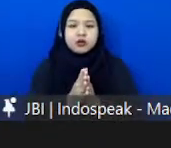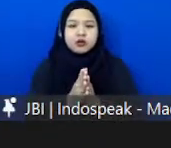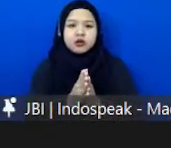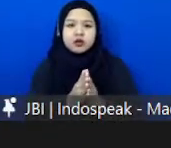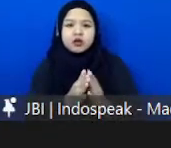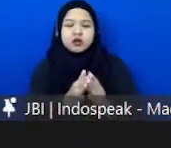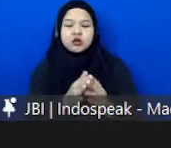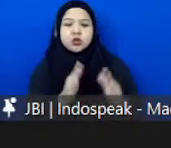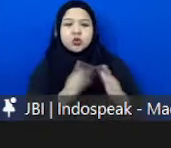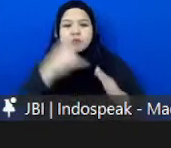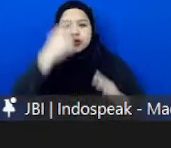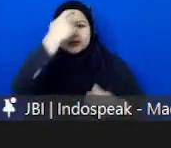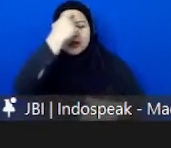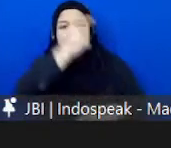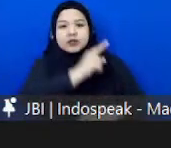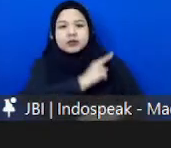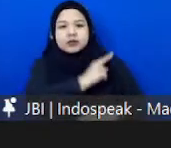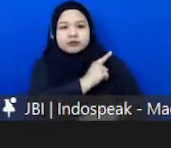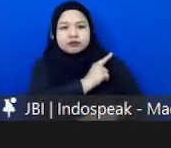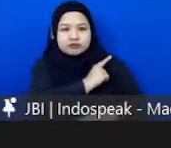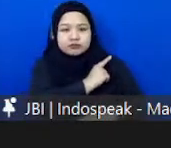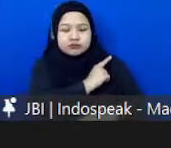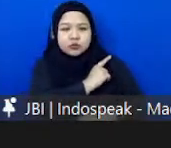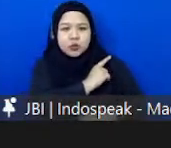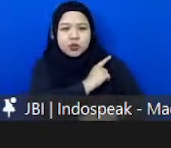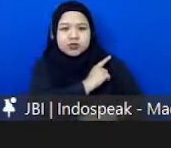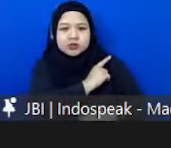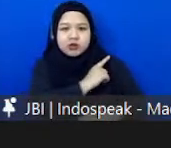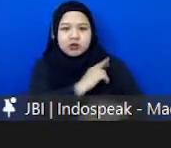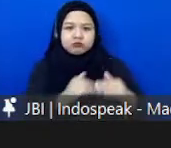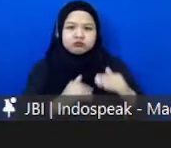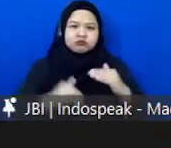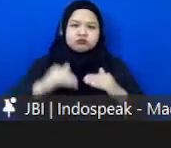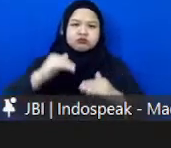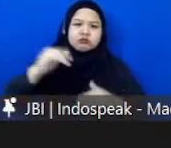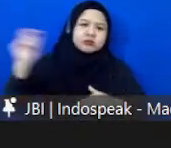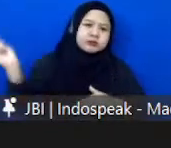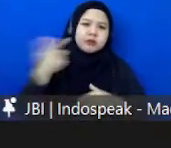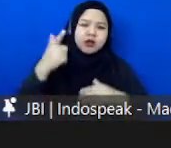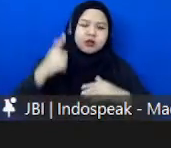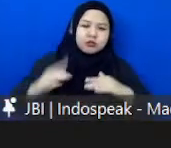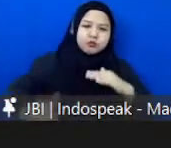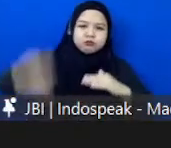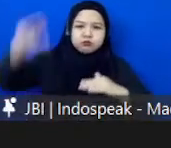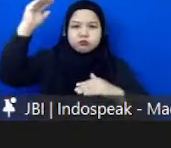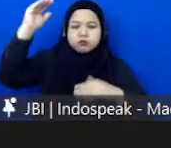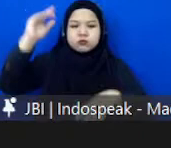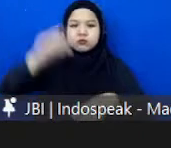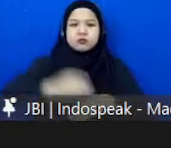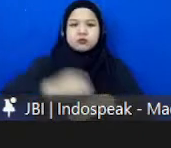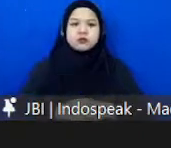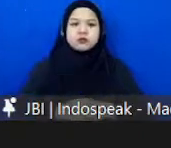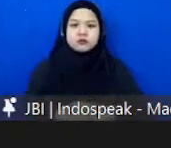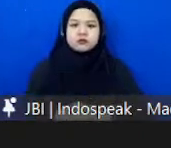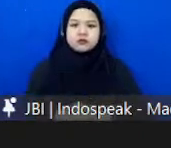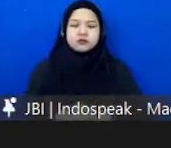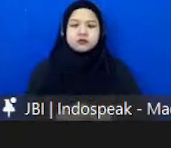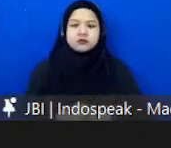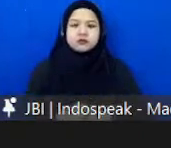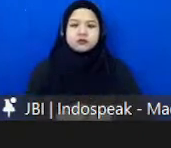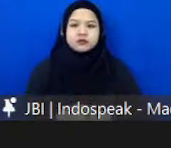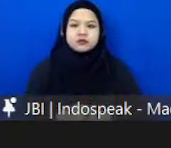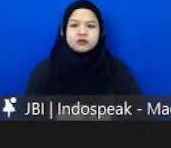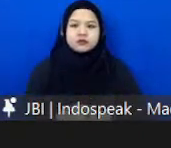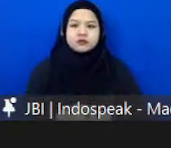private hospital. The growth is quite fast for the private hospital. And